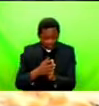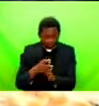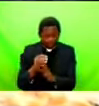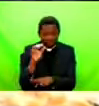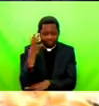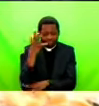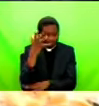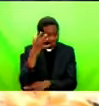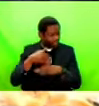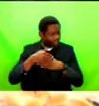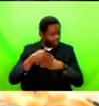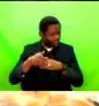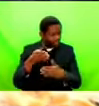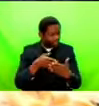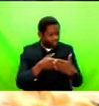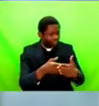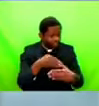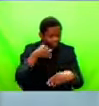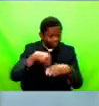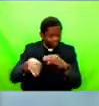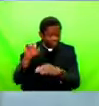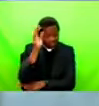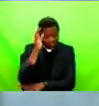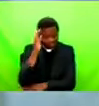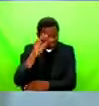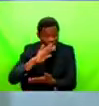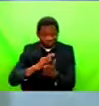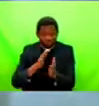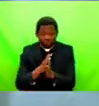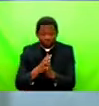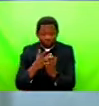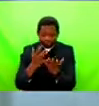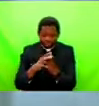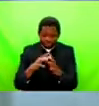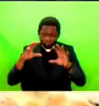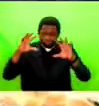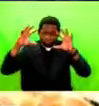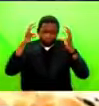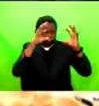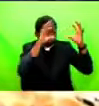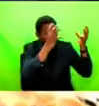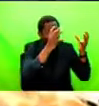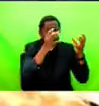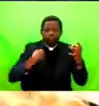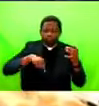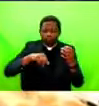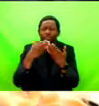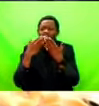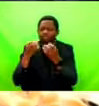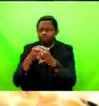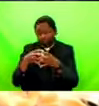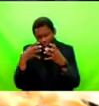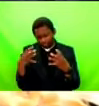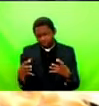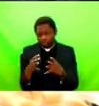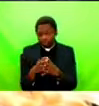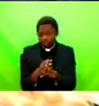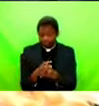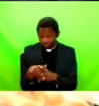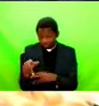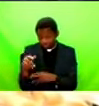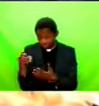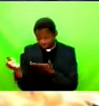enim. Ewi abrem. Ubeye suwisye edi amaye. Ede wasipi. Ubo ni